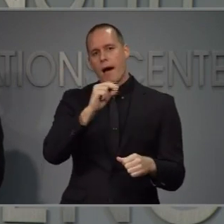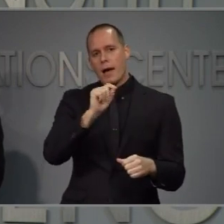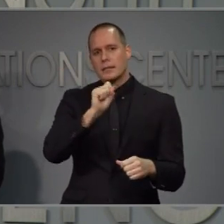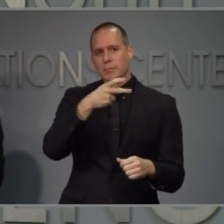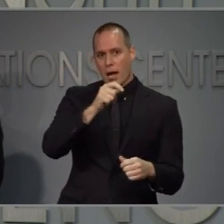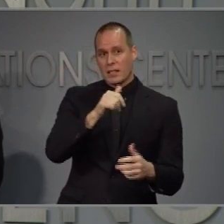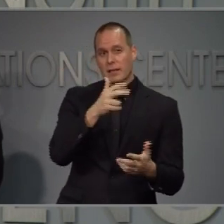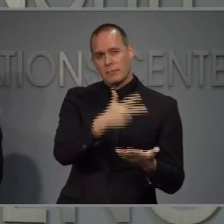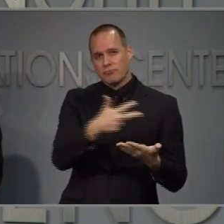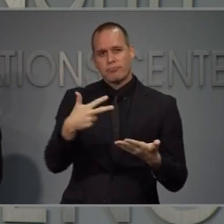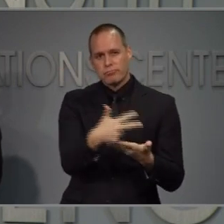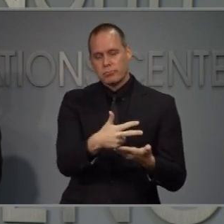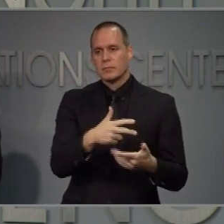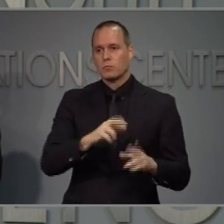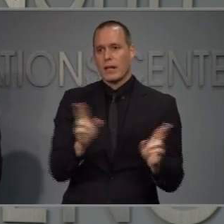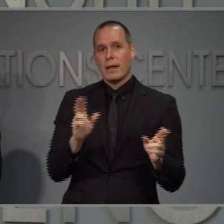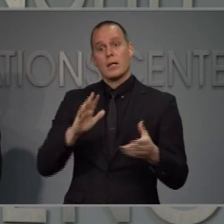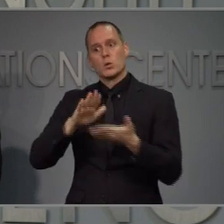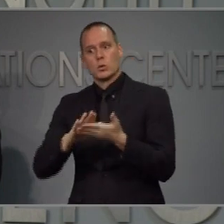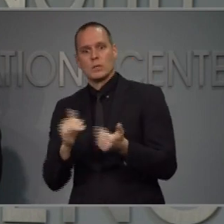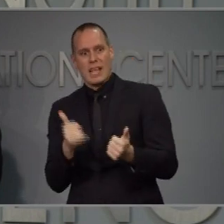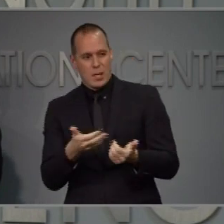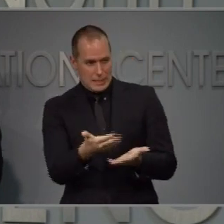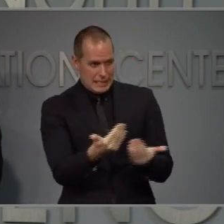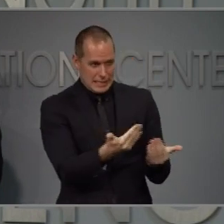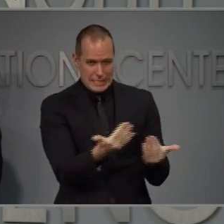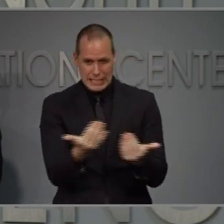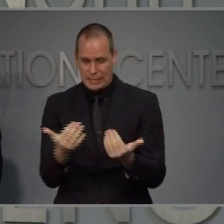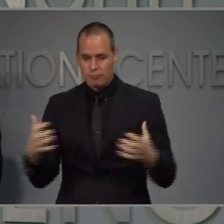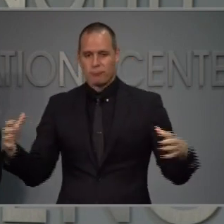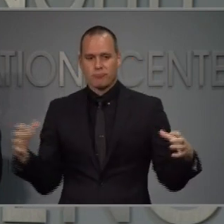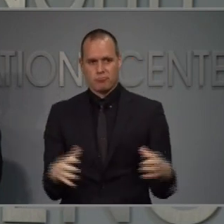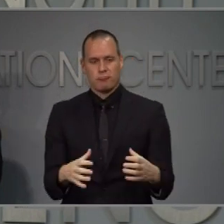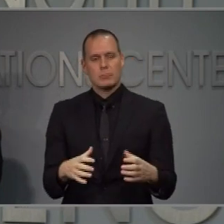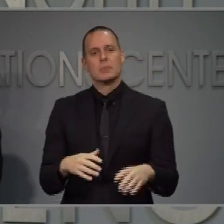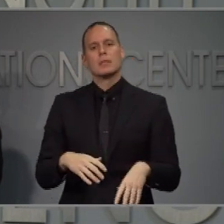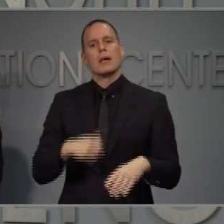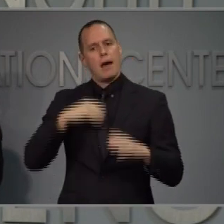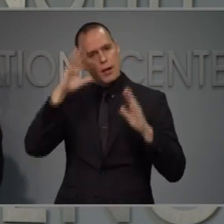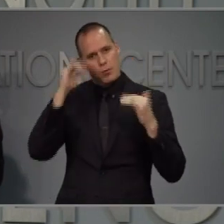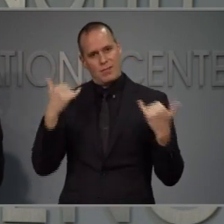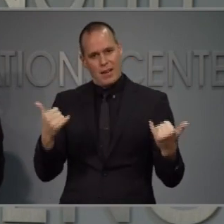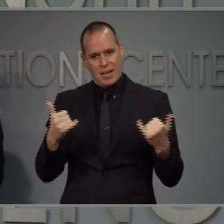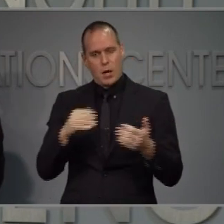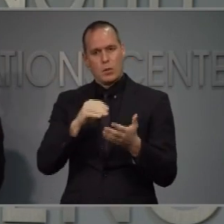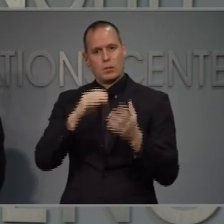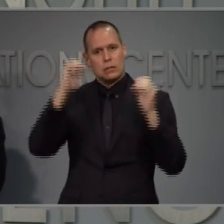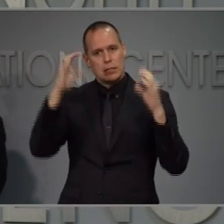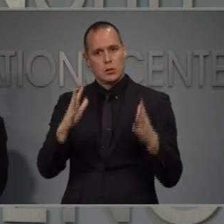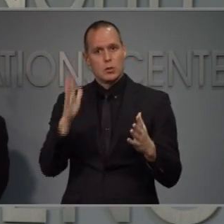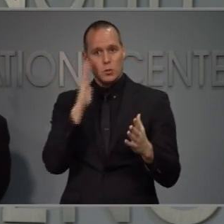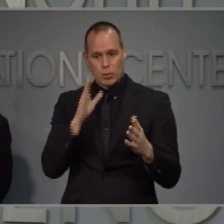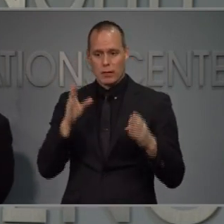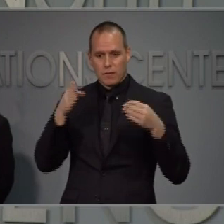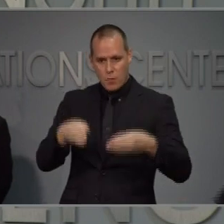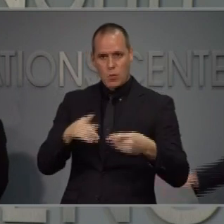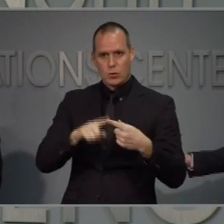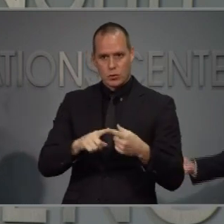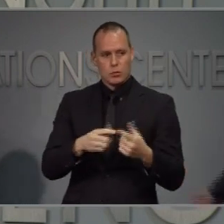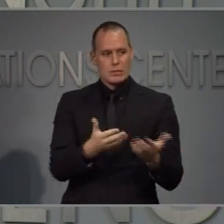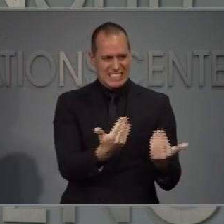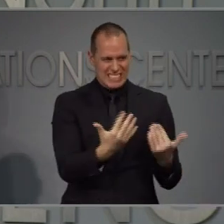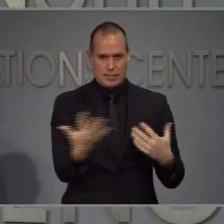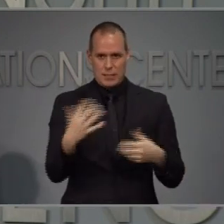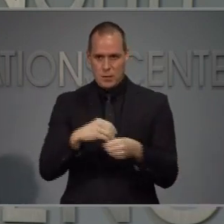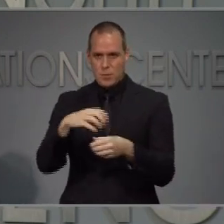more coordinated, and I know that they're going to continue to work very hard to expand it. And I'll call on either Superintendent Johnson or